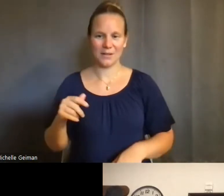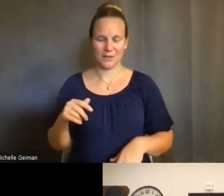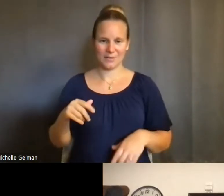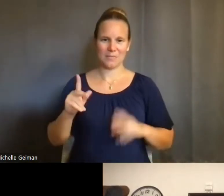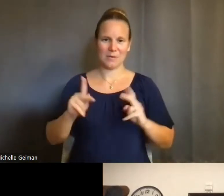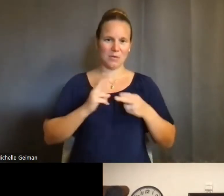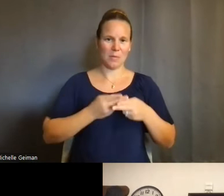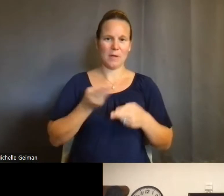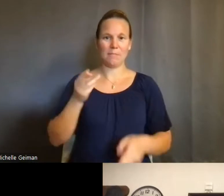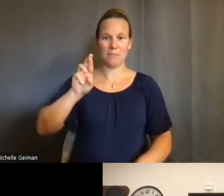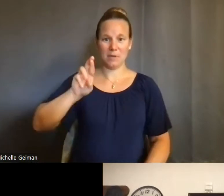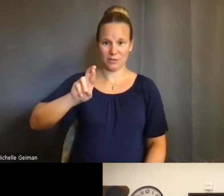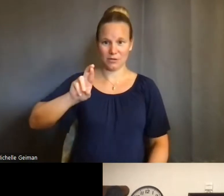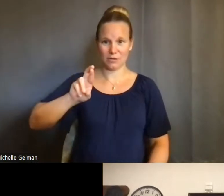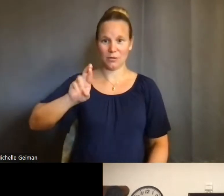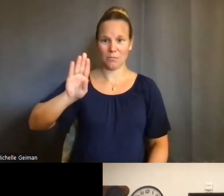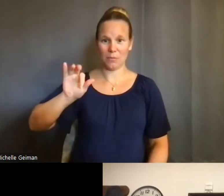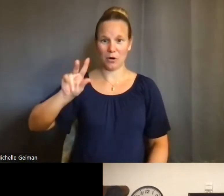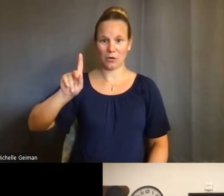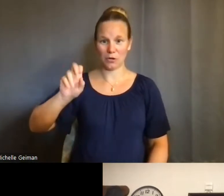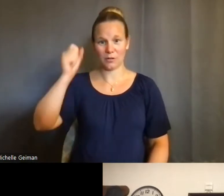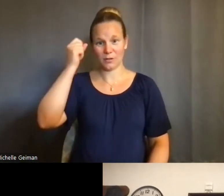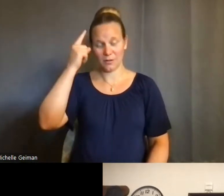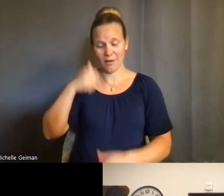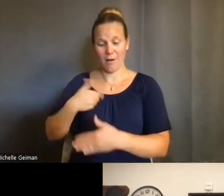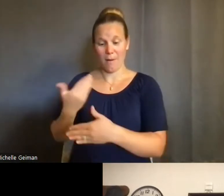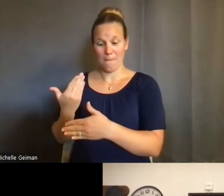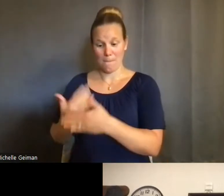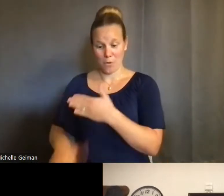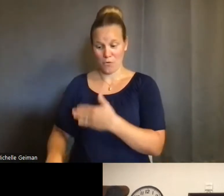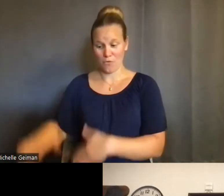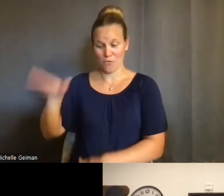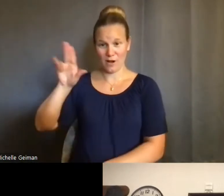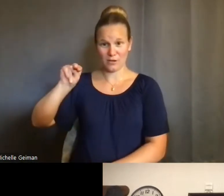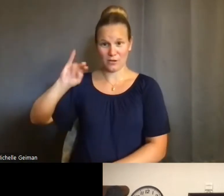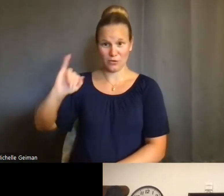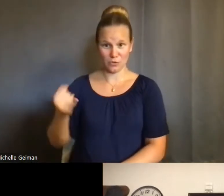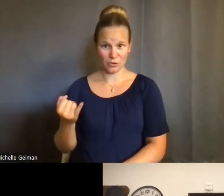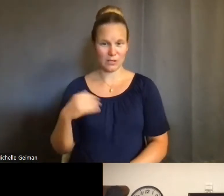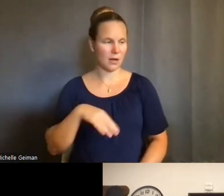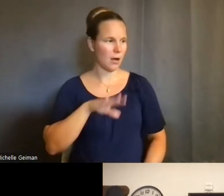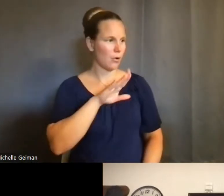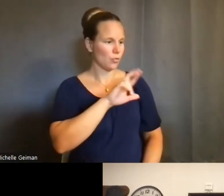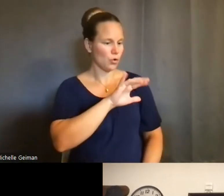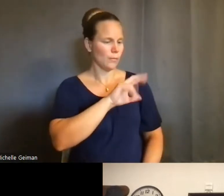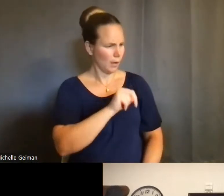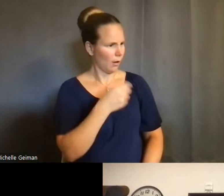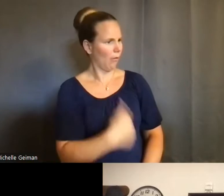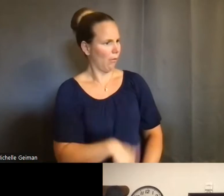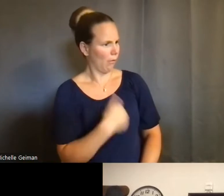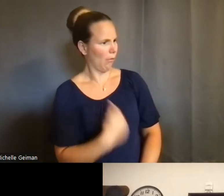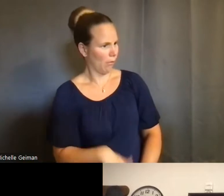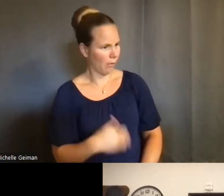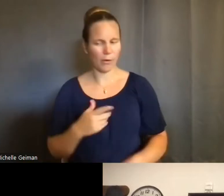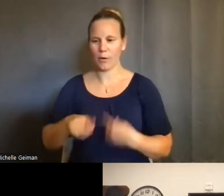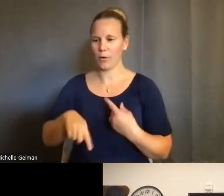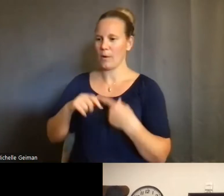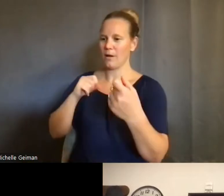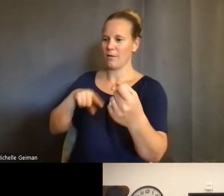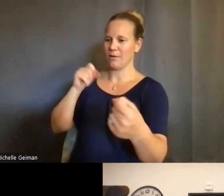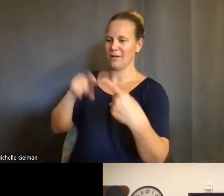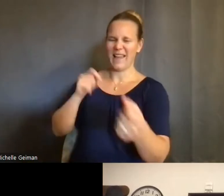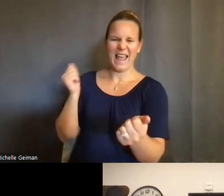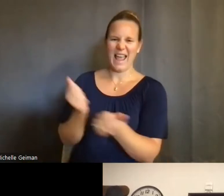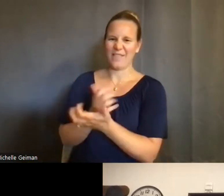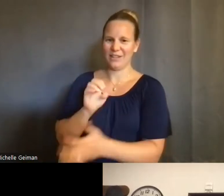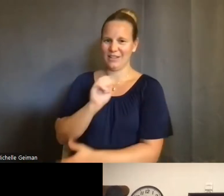born and raised in New Jersey, so I'm very familiar with when Mr. Rubin was communicating with me. It was all in Eastern Standard